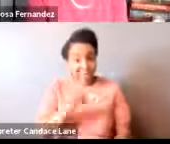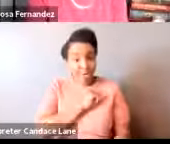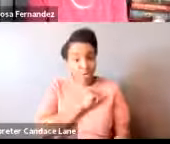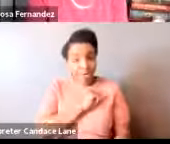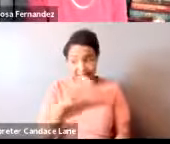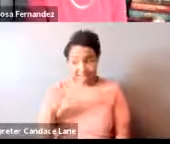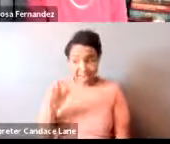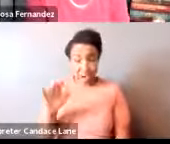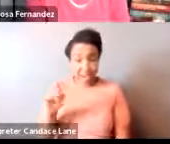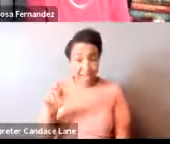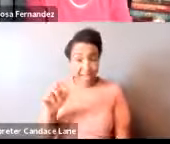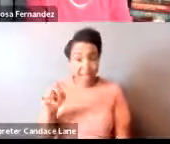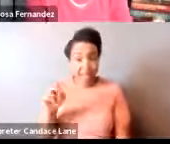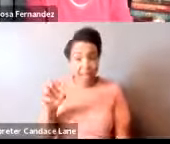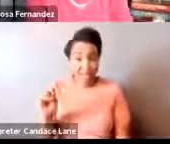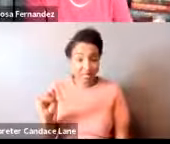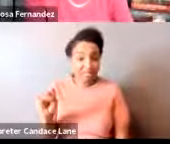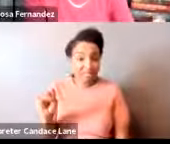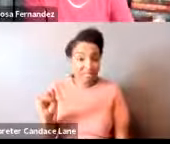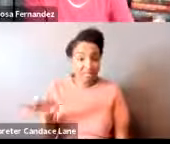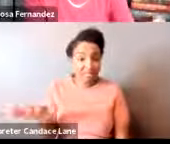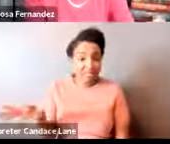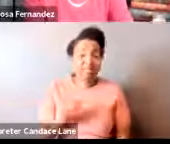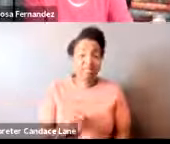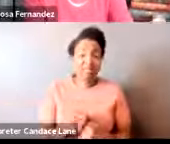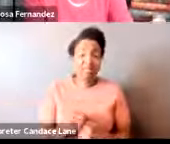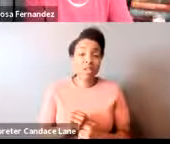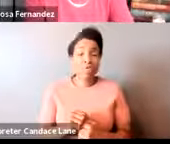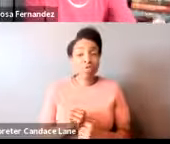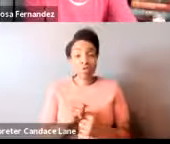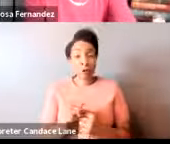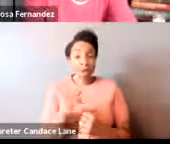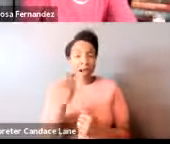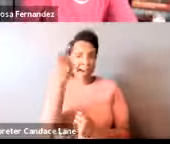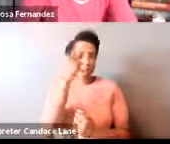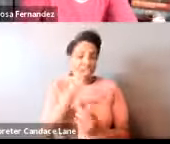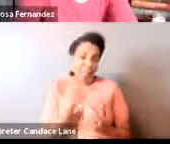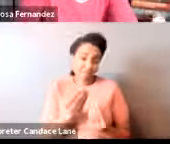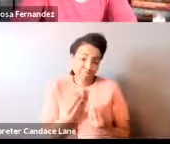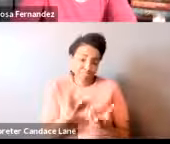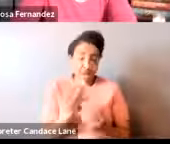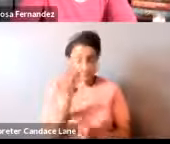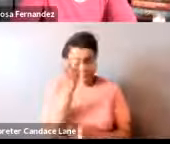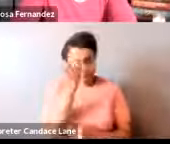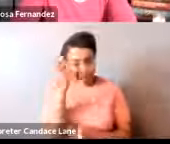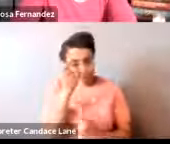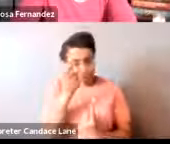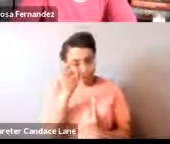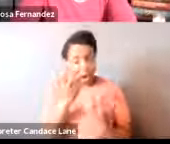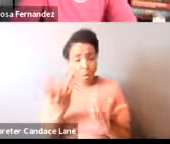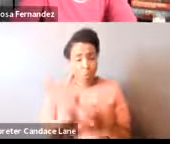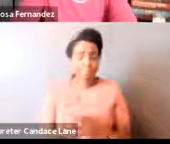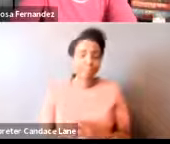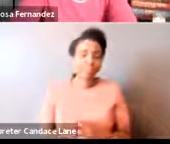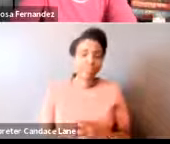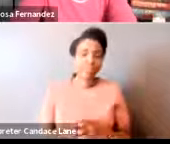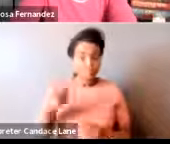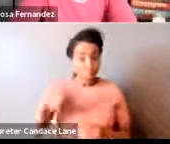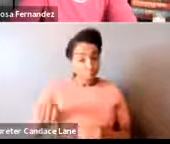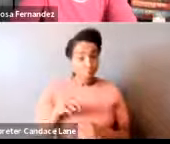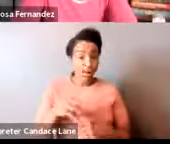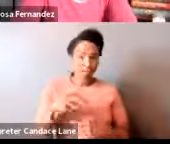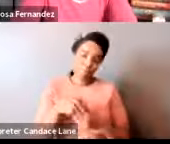So I think what we need to do is to think about, we are in the business,